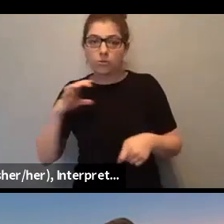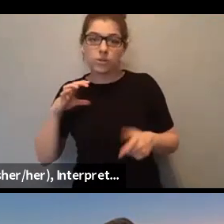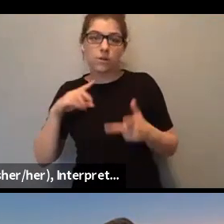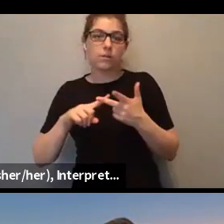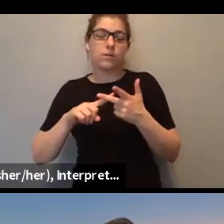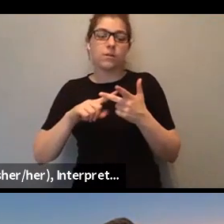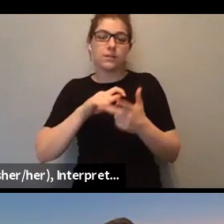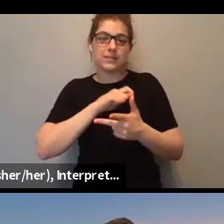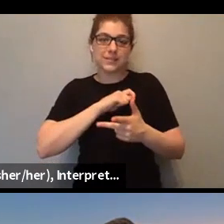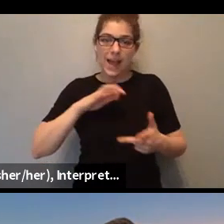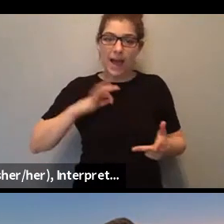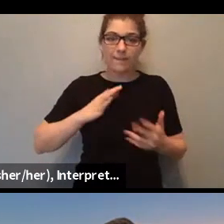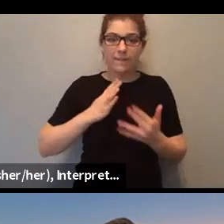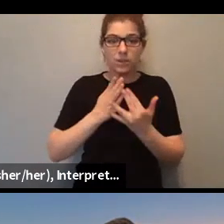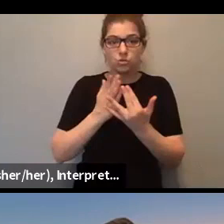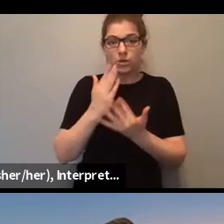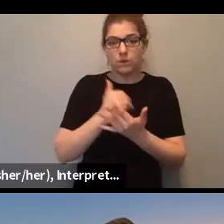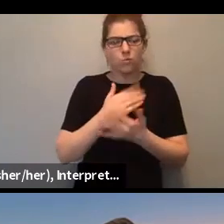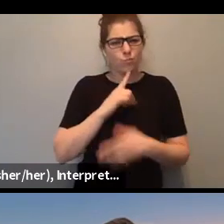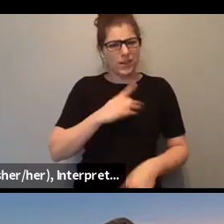We appreciate the specifics.